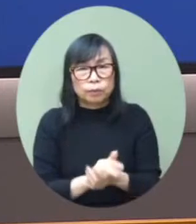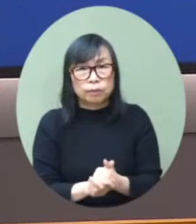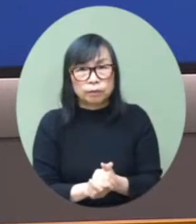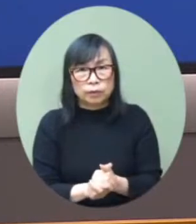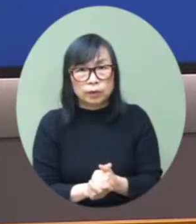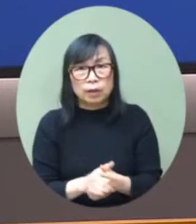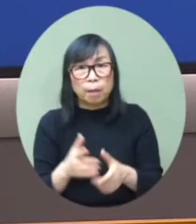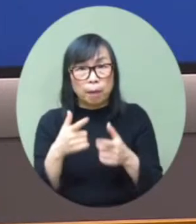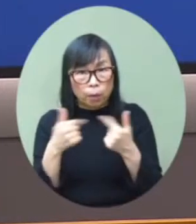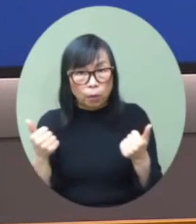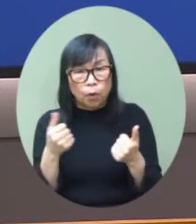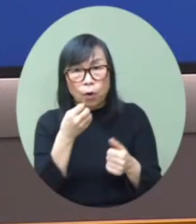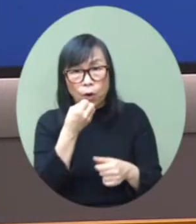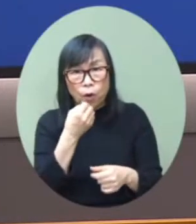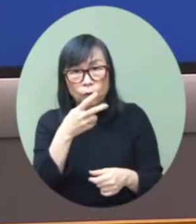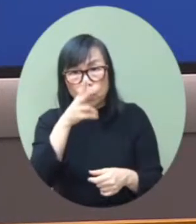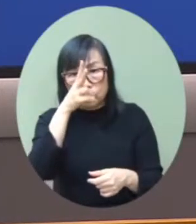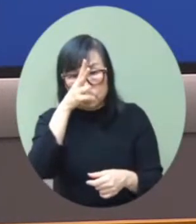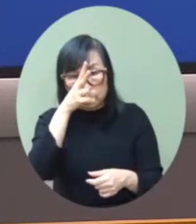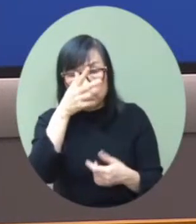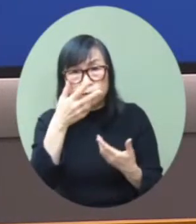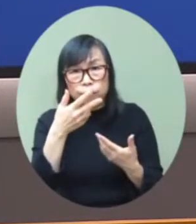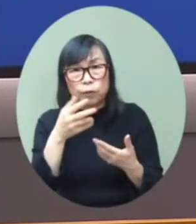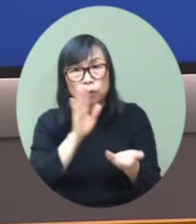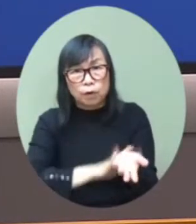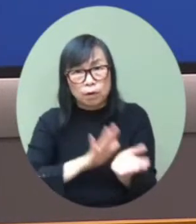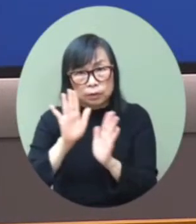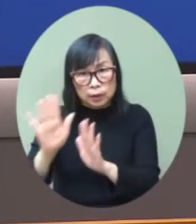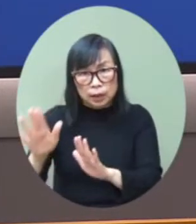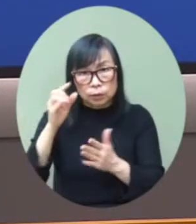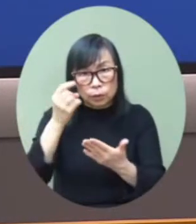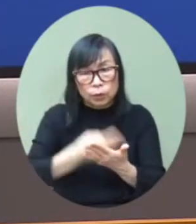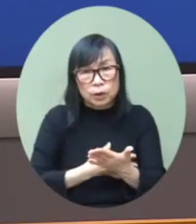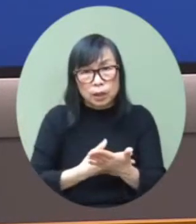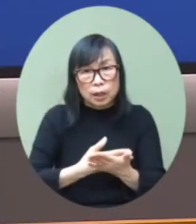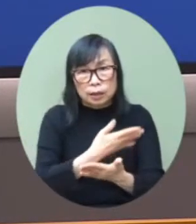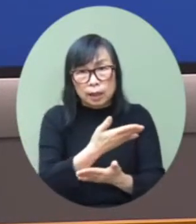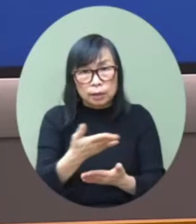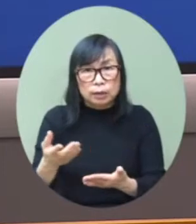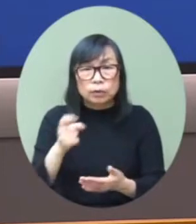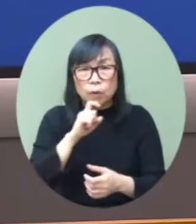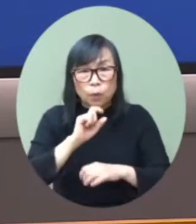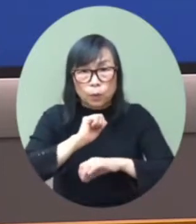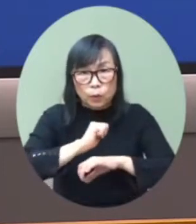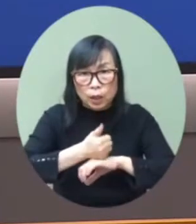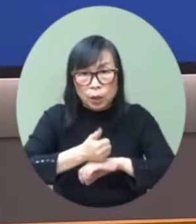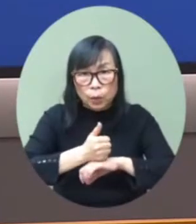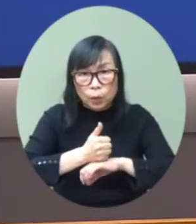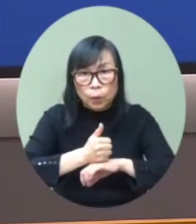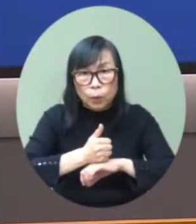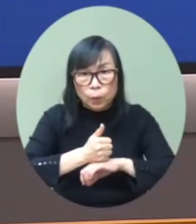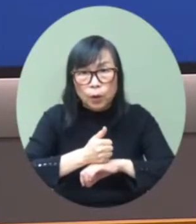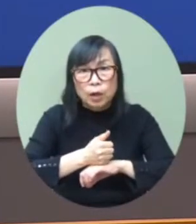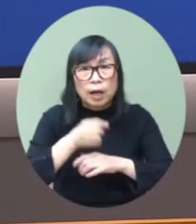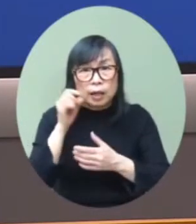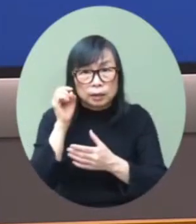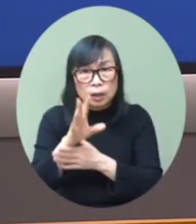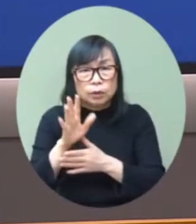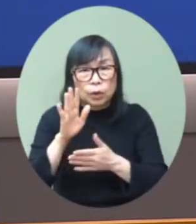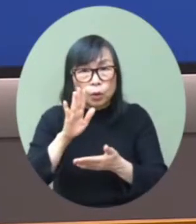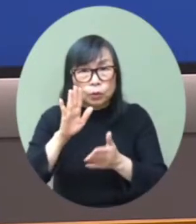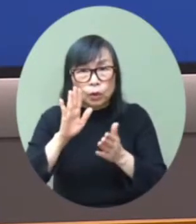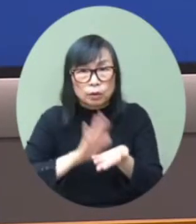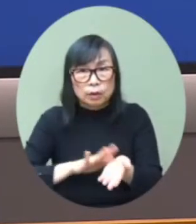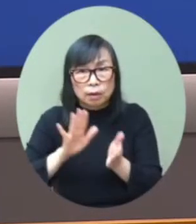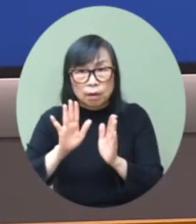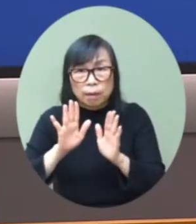law by only working with the government, anti-epidemic efforts and measures, then we can have